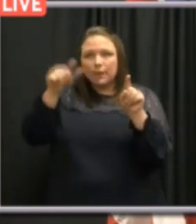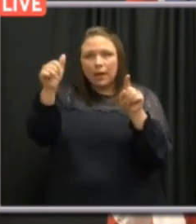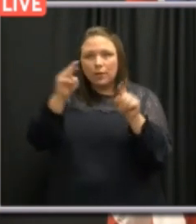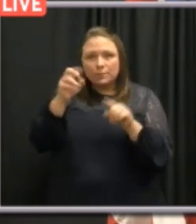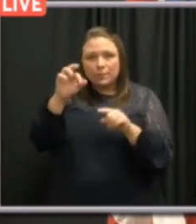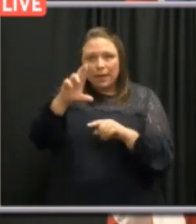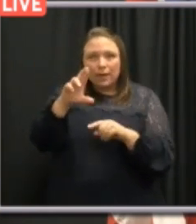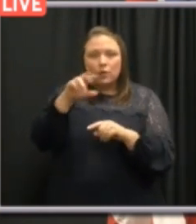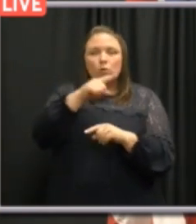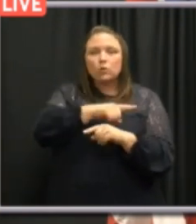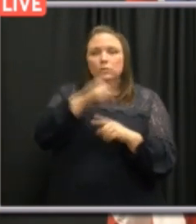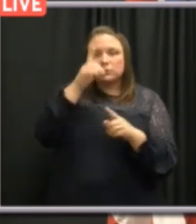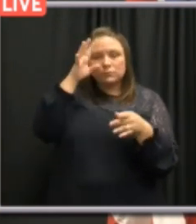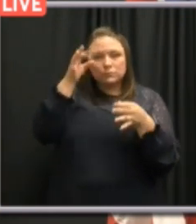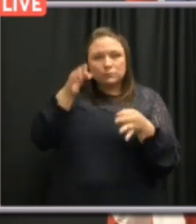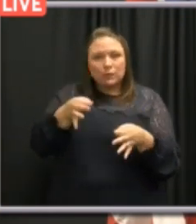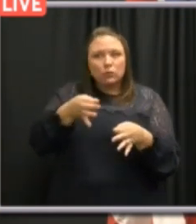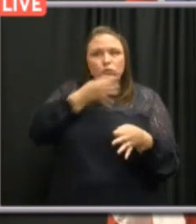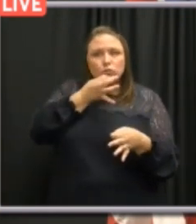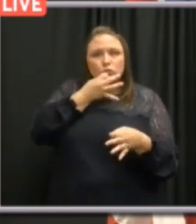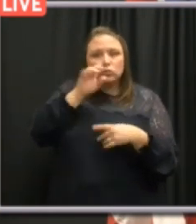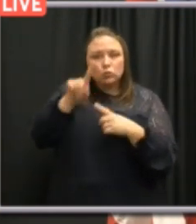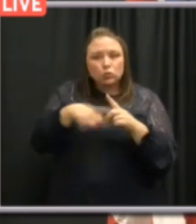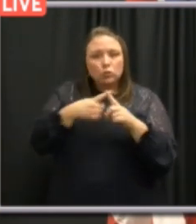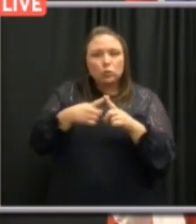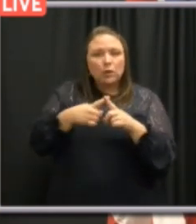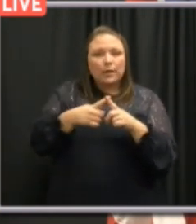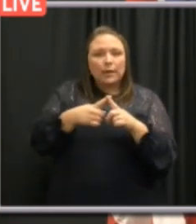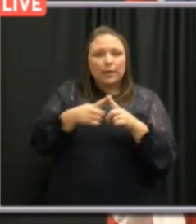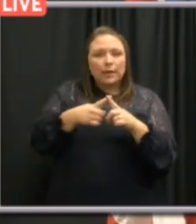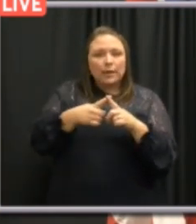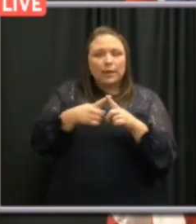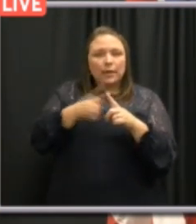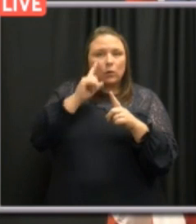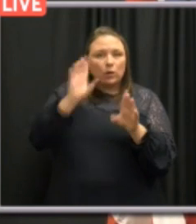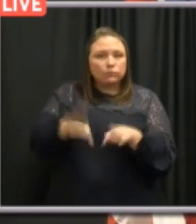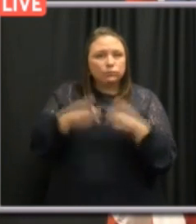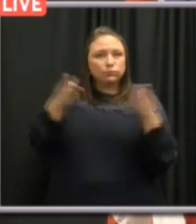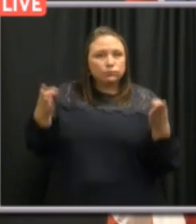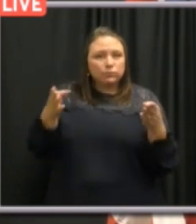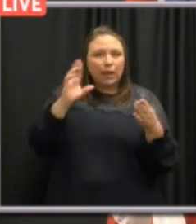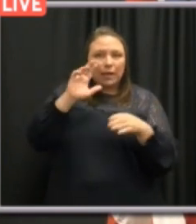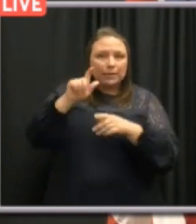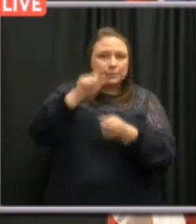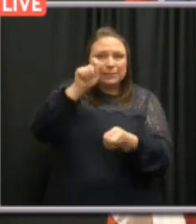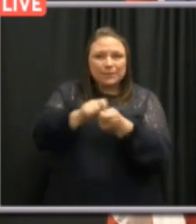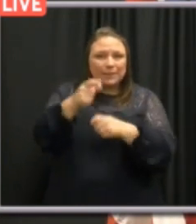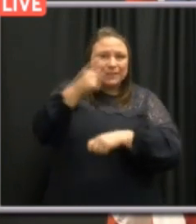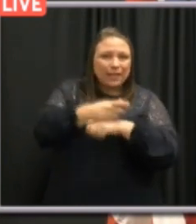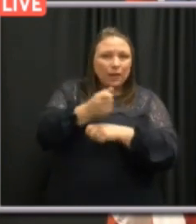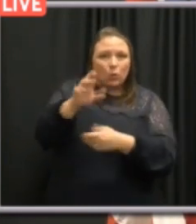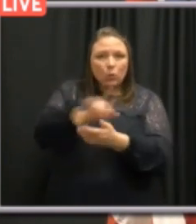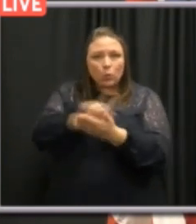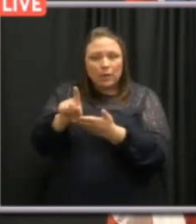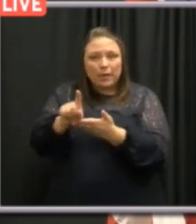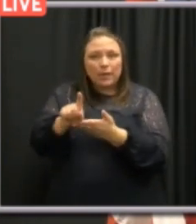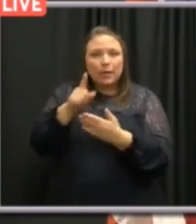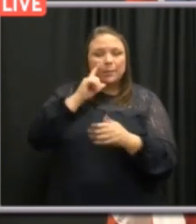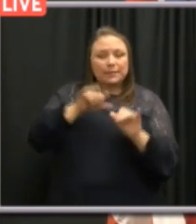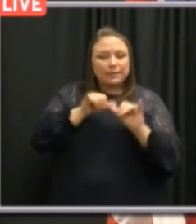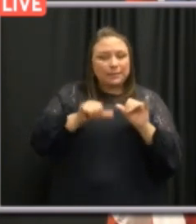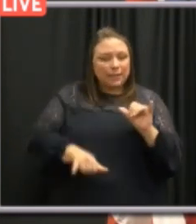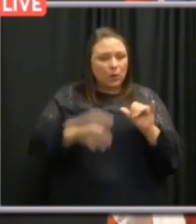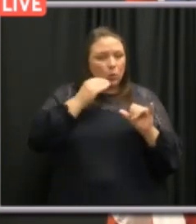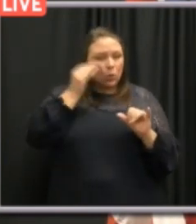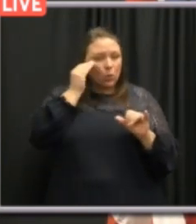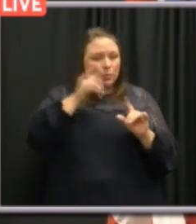you any closer to determining when the economy will reopen, like a set date or week? Because the Safer at Home order,